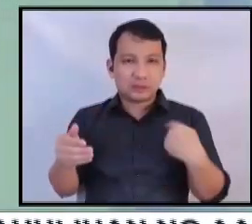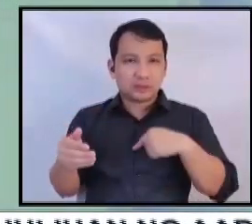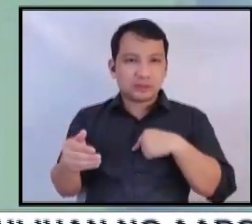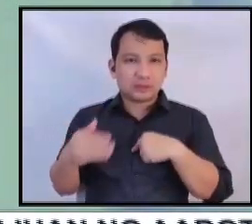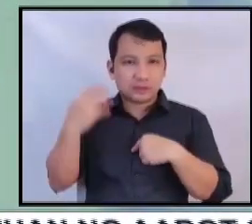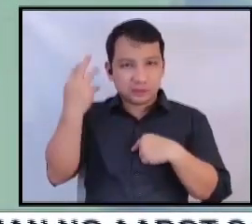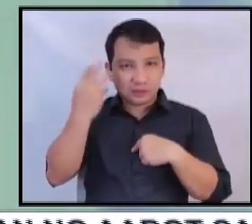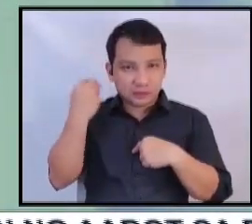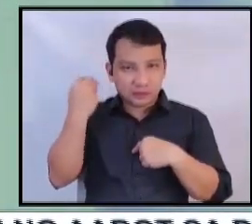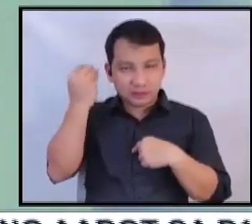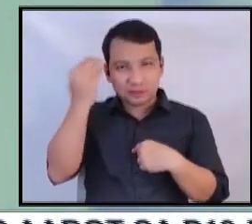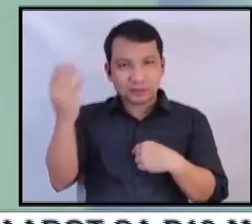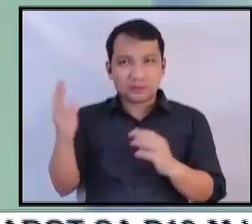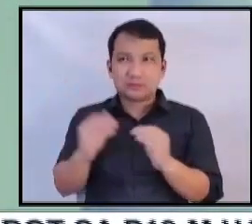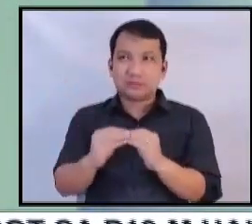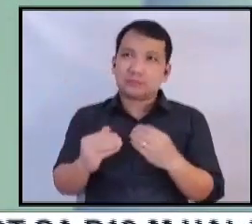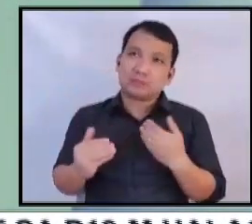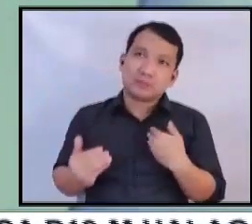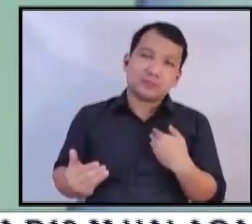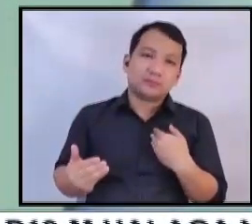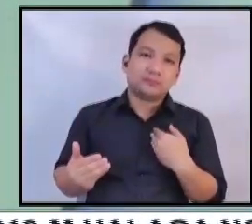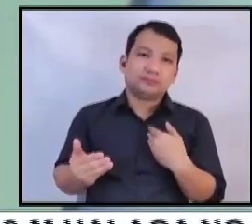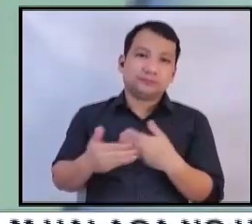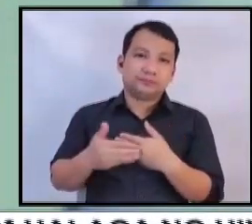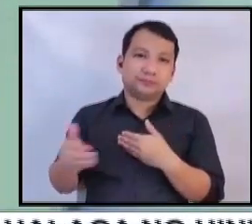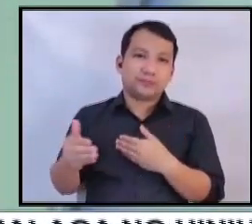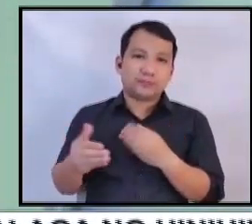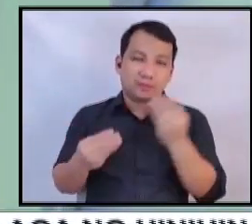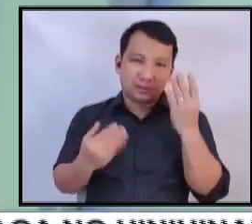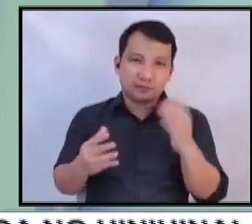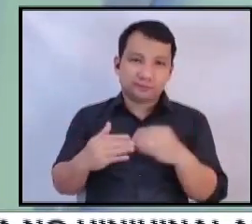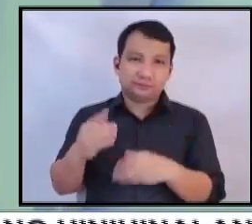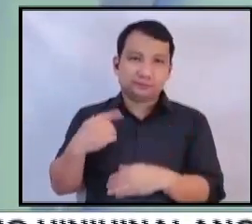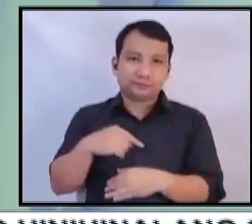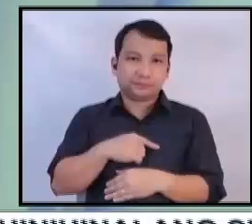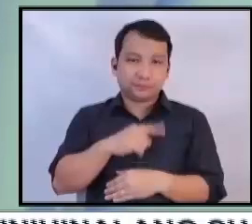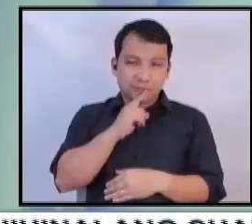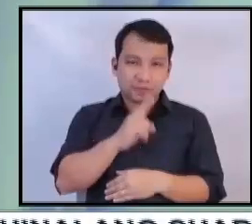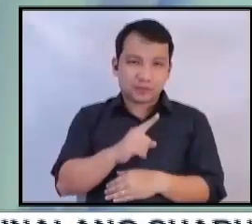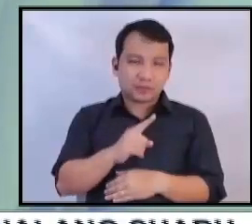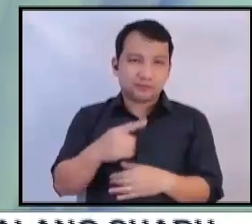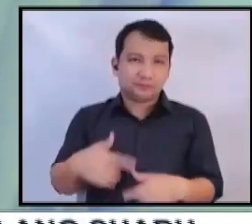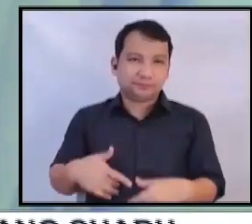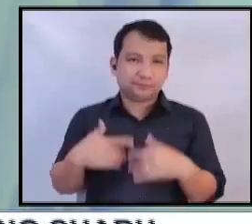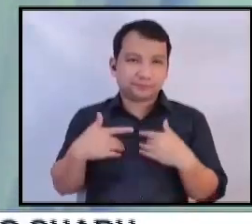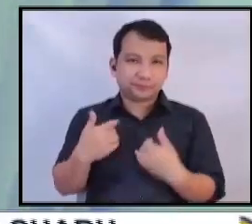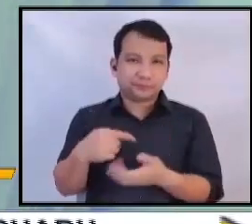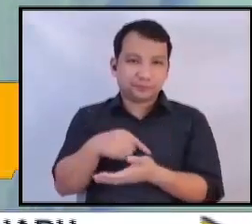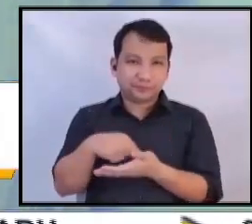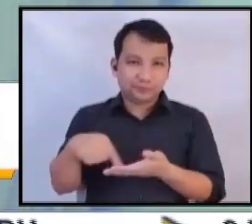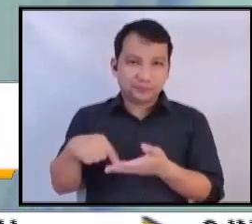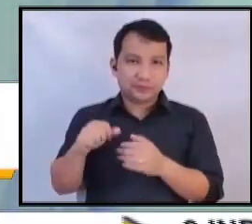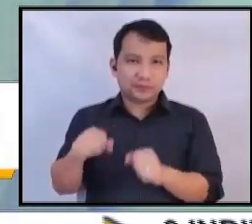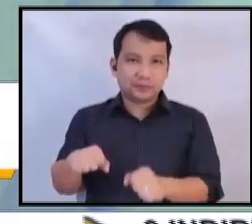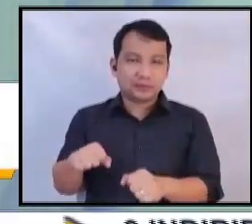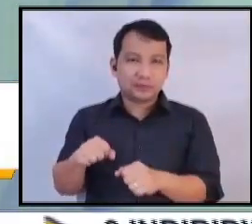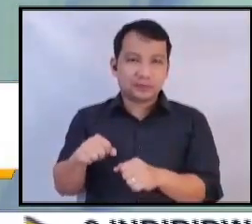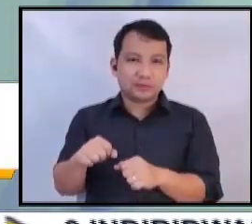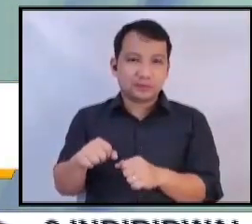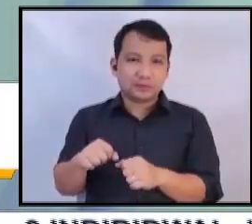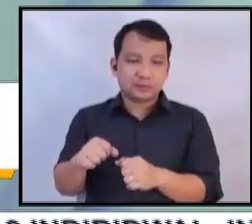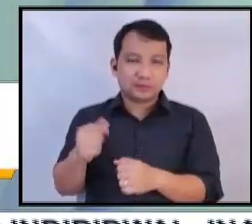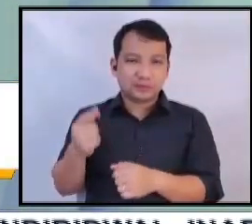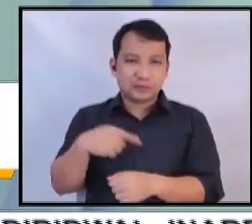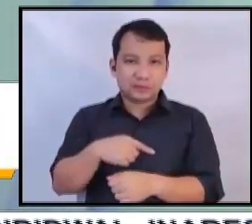to just relive the moment. So this week, it's another Binibini week for us. Media runs